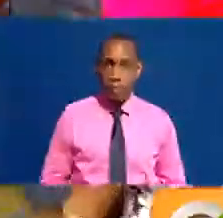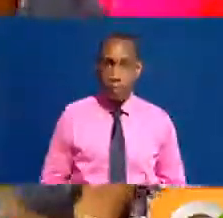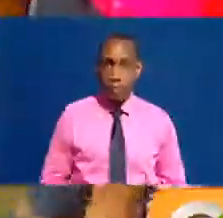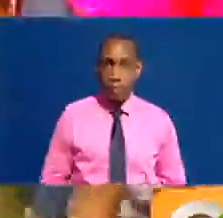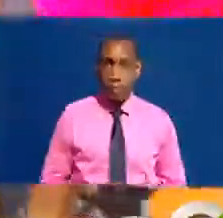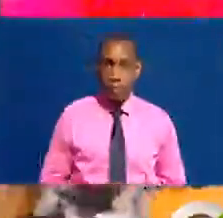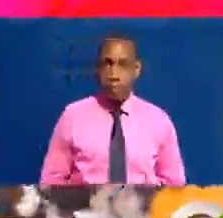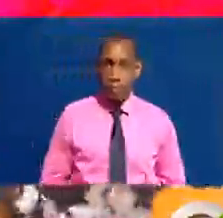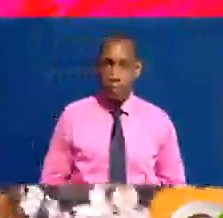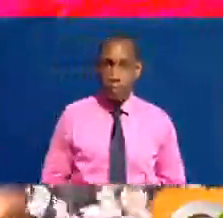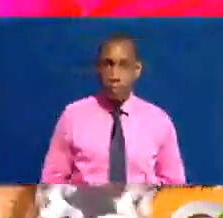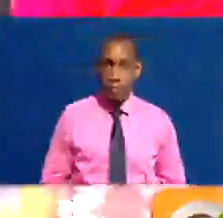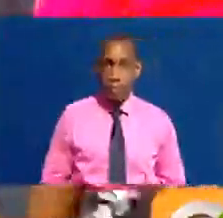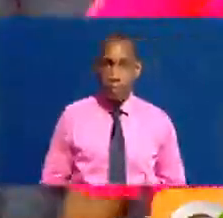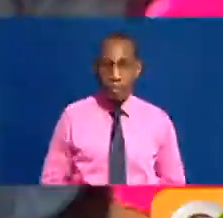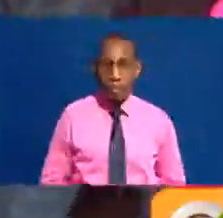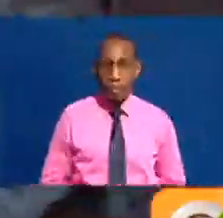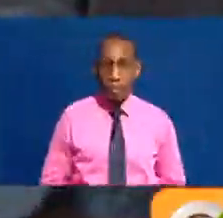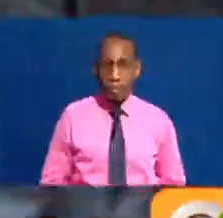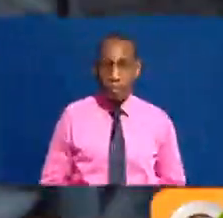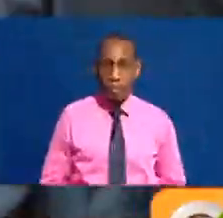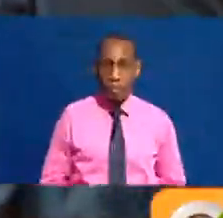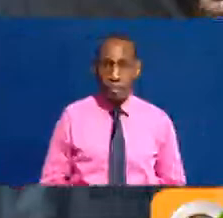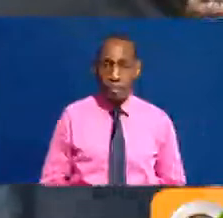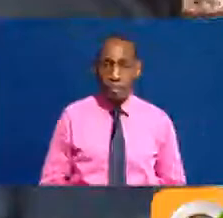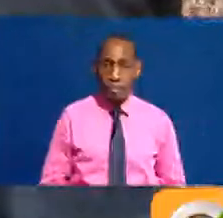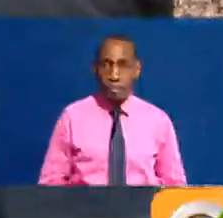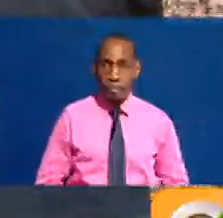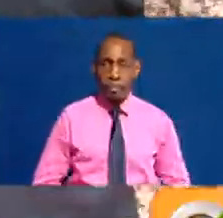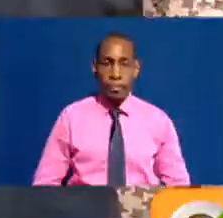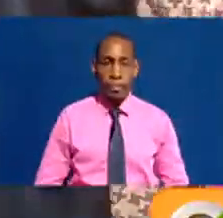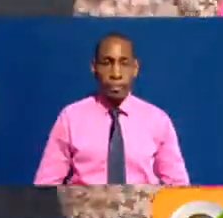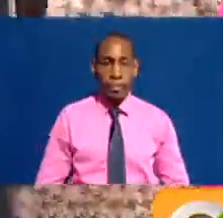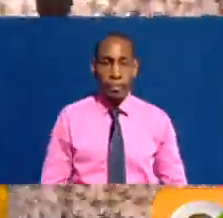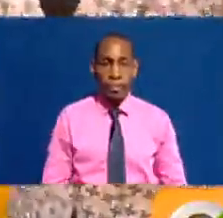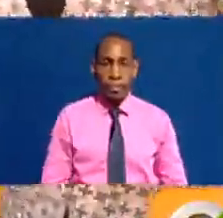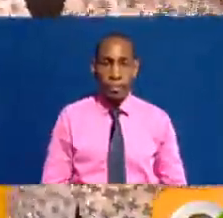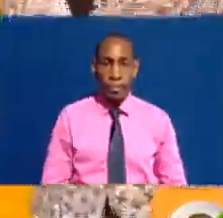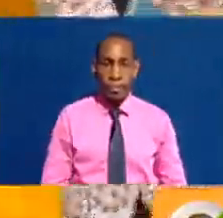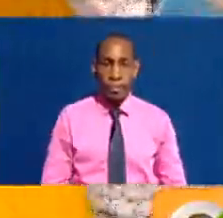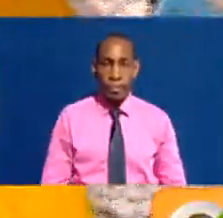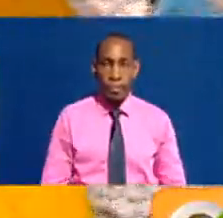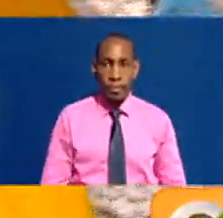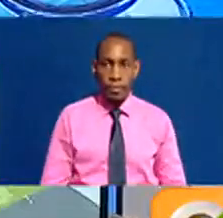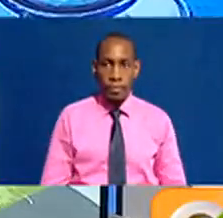Stephen Leto, Citizen TV.